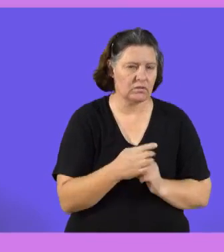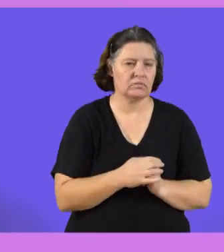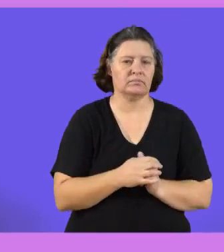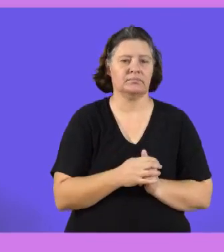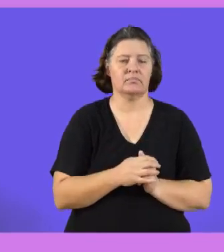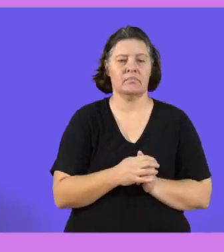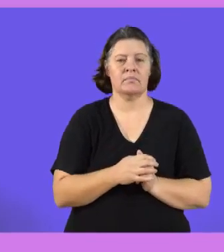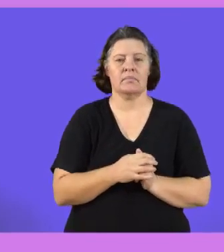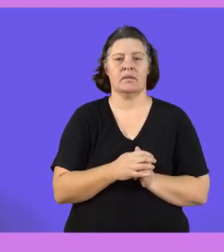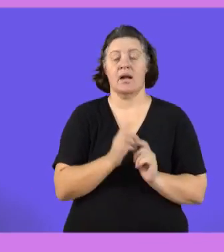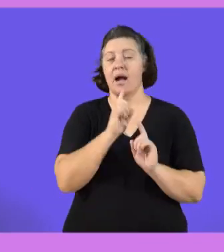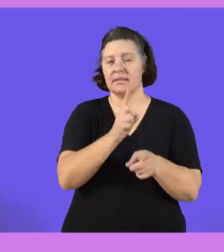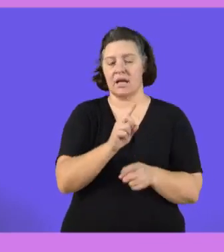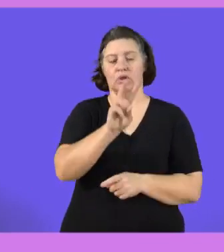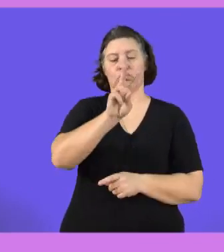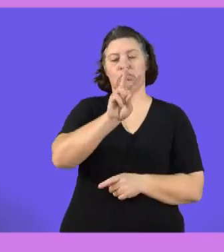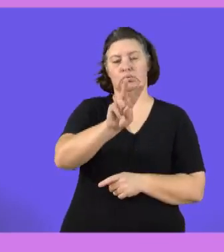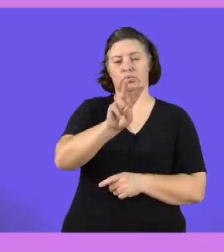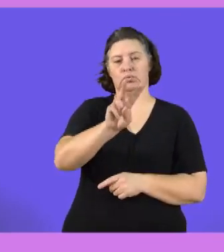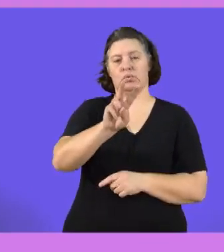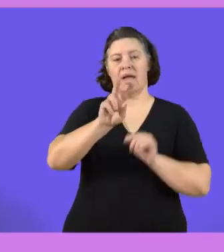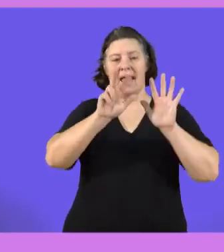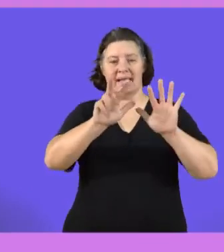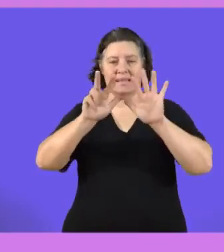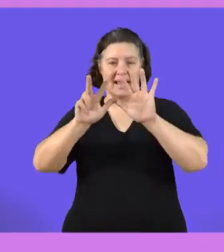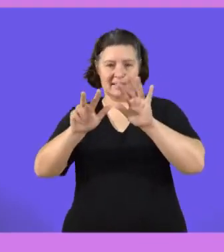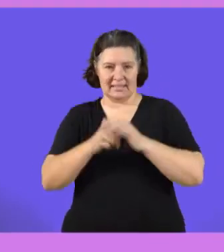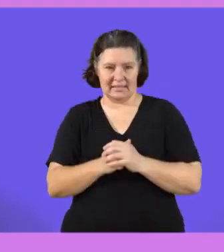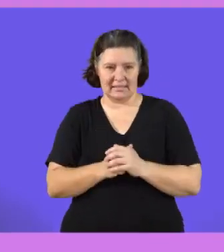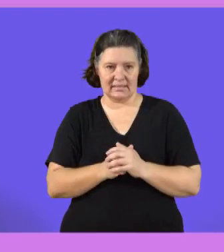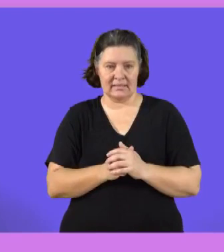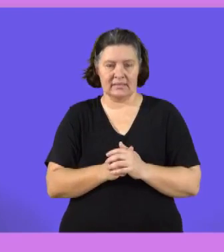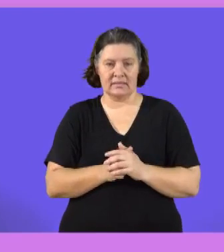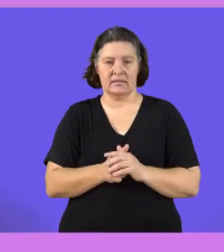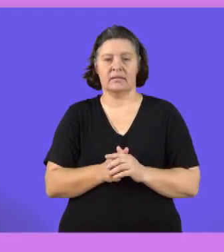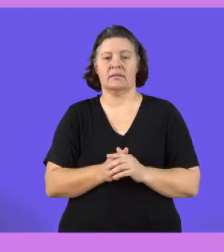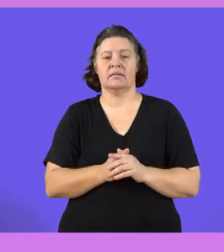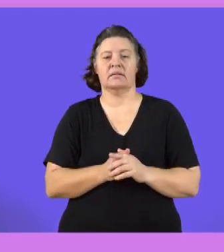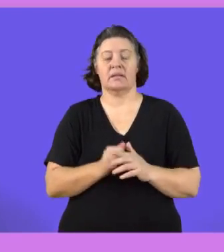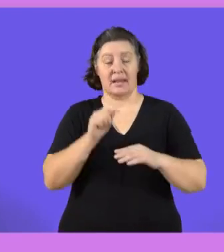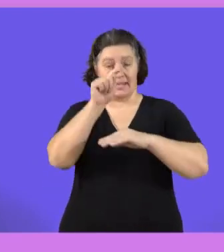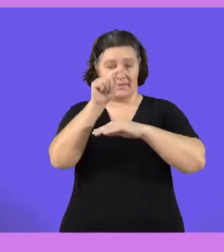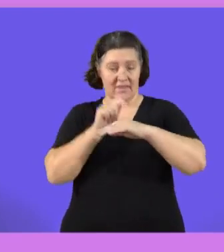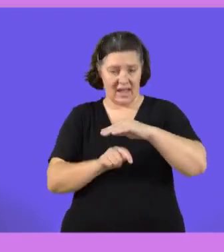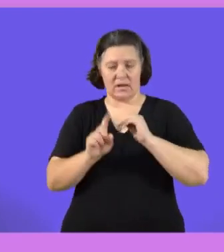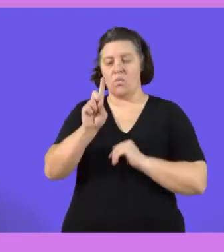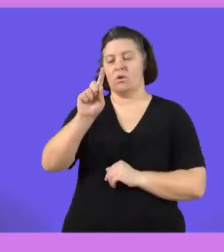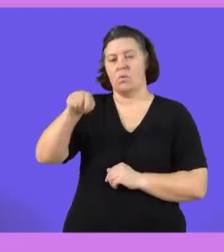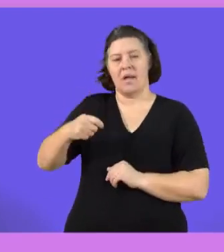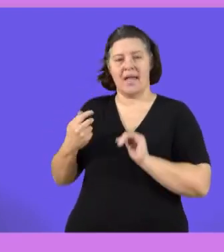If I simplify that, we'll get an answer of 288. Now this 288 I'll take and I divide that